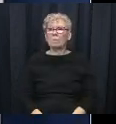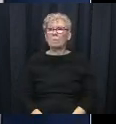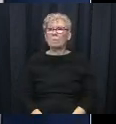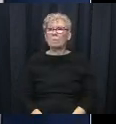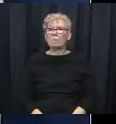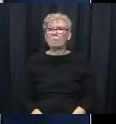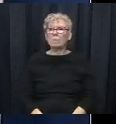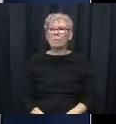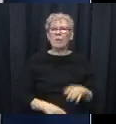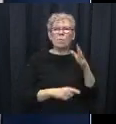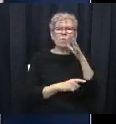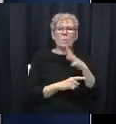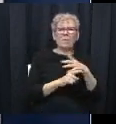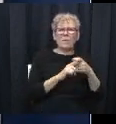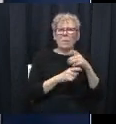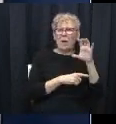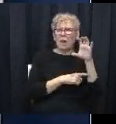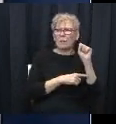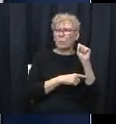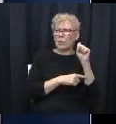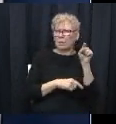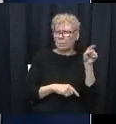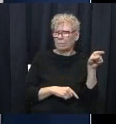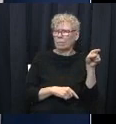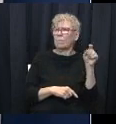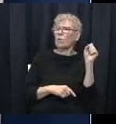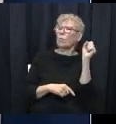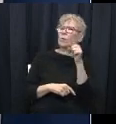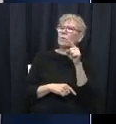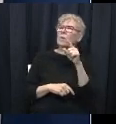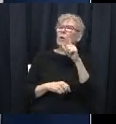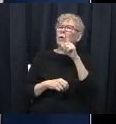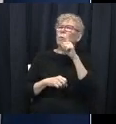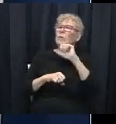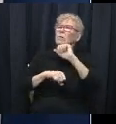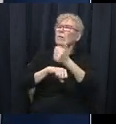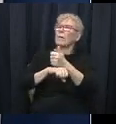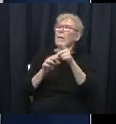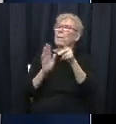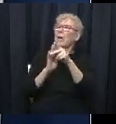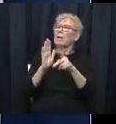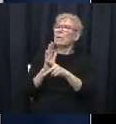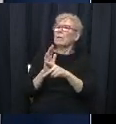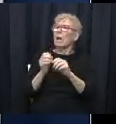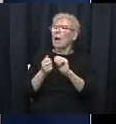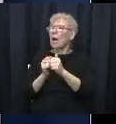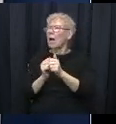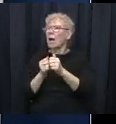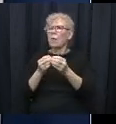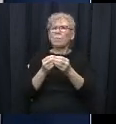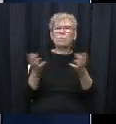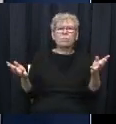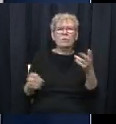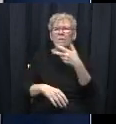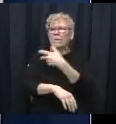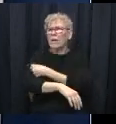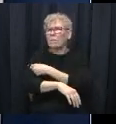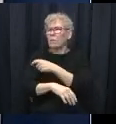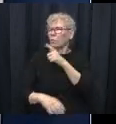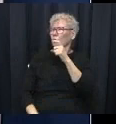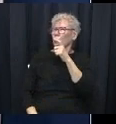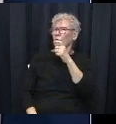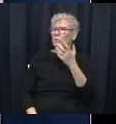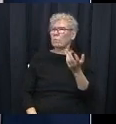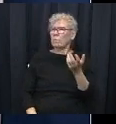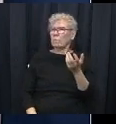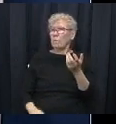sets policies for how vaccines are allocated in Colorado? And is there a possibility that vaccine allocation will change to a